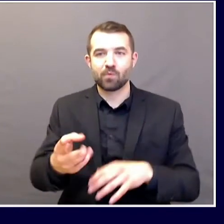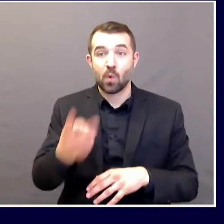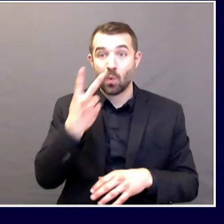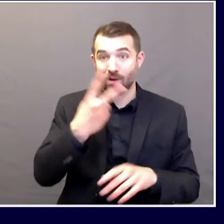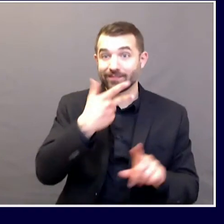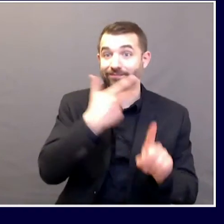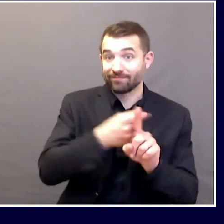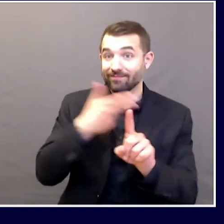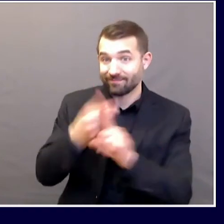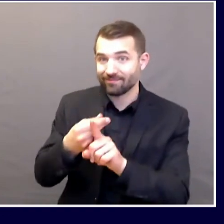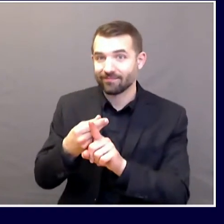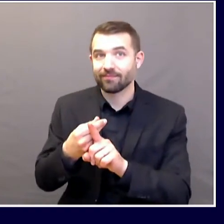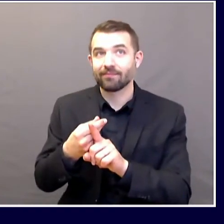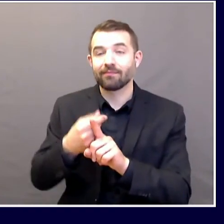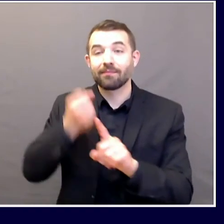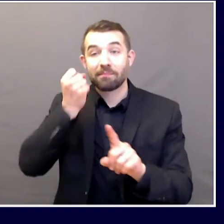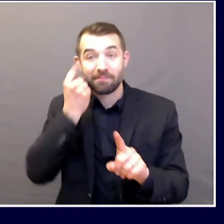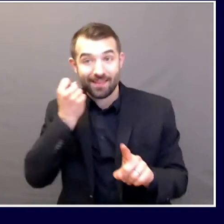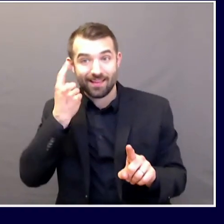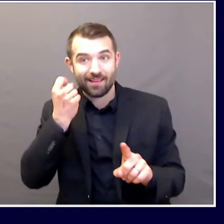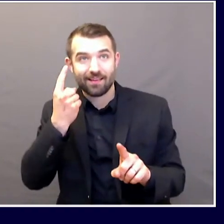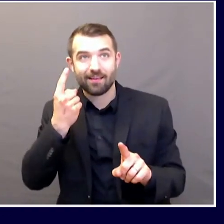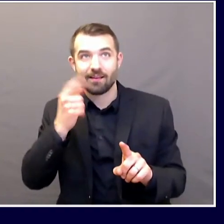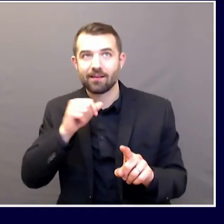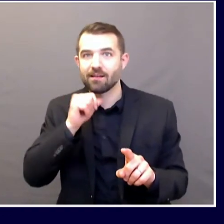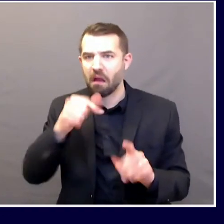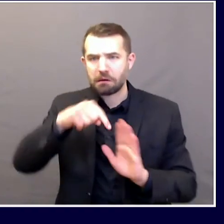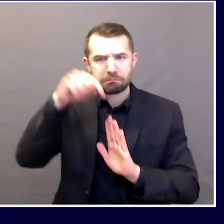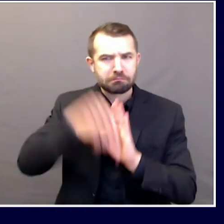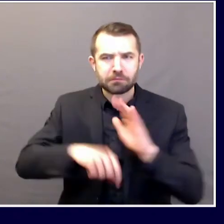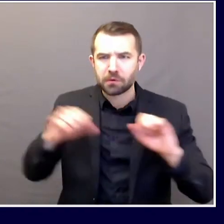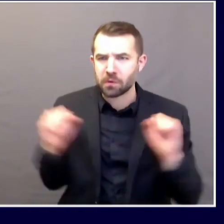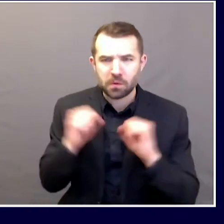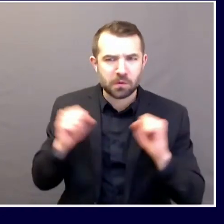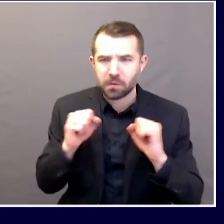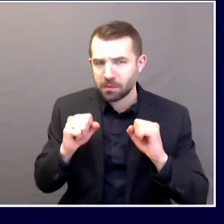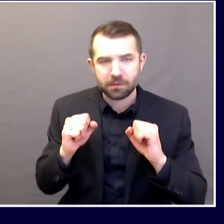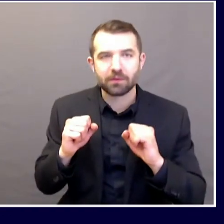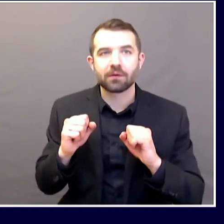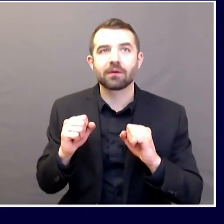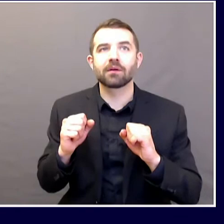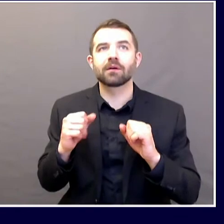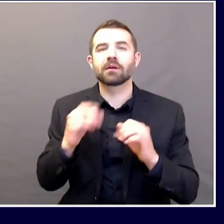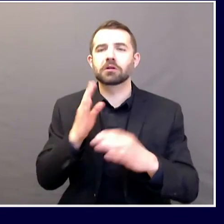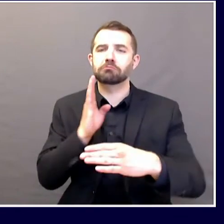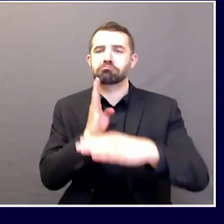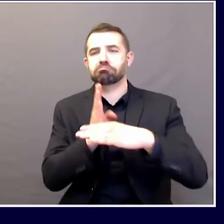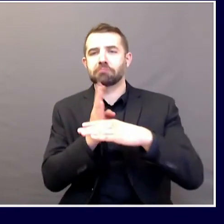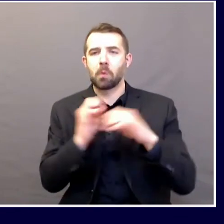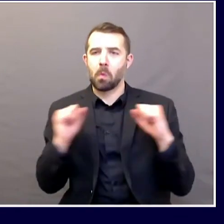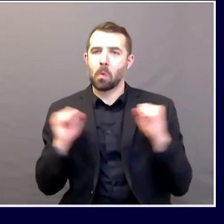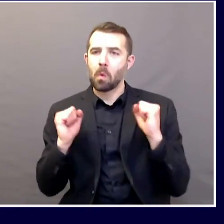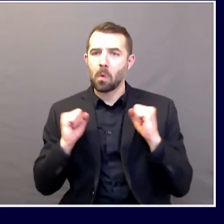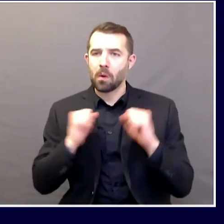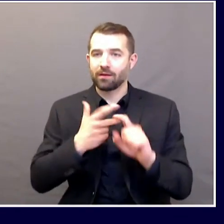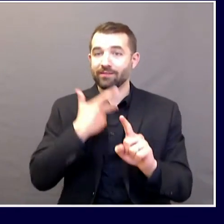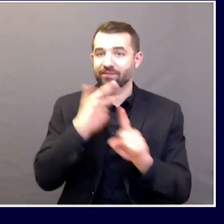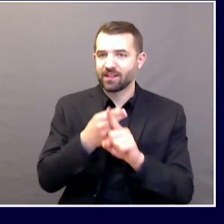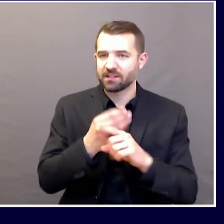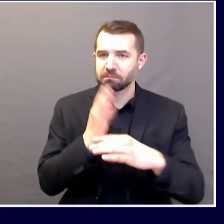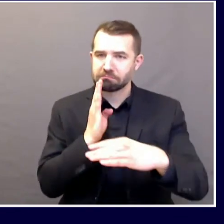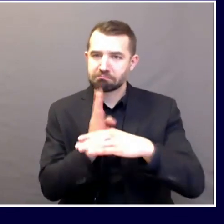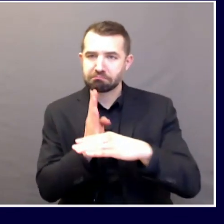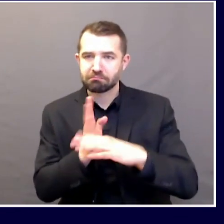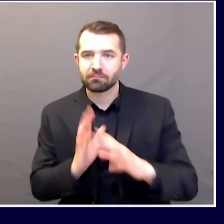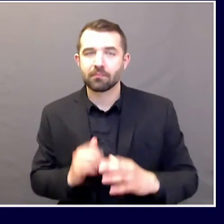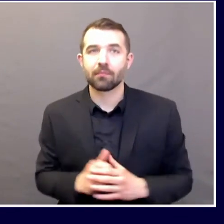vaccine opens up this middle ground of uses in between going out in the field and needing an ultra cold vaccine. That's how we are starting to think about